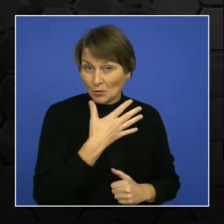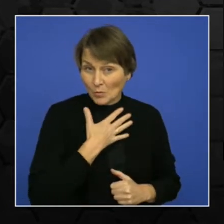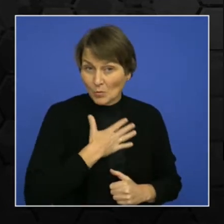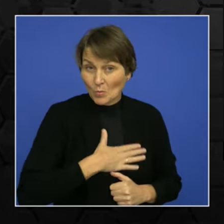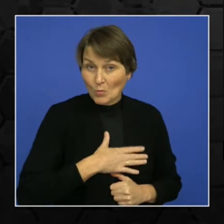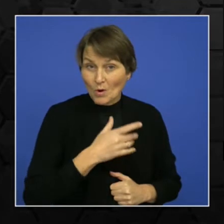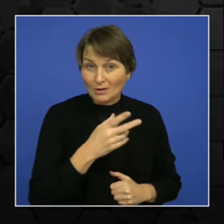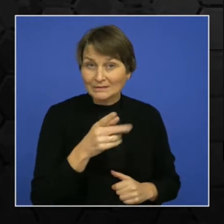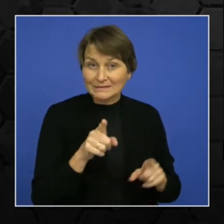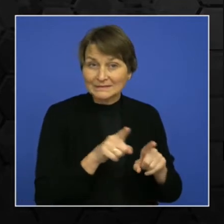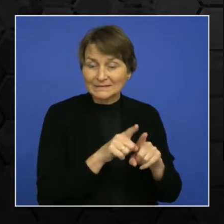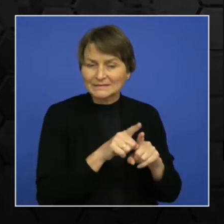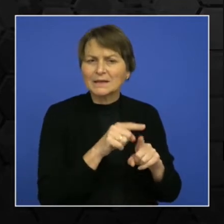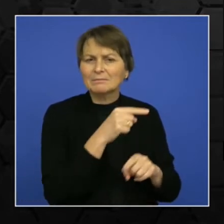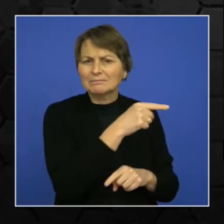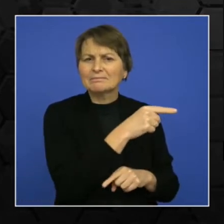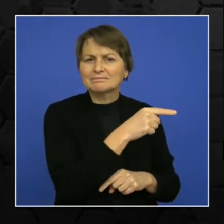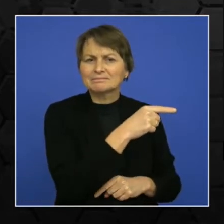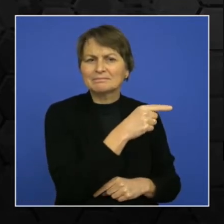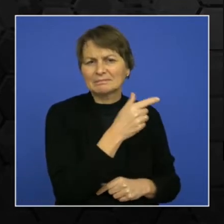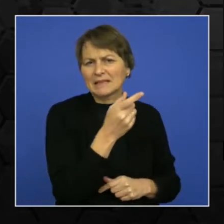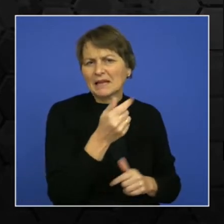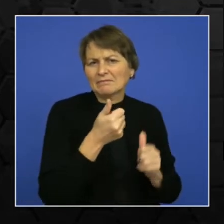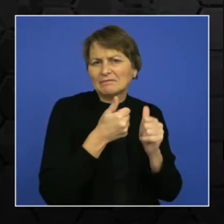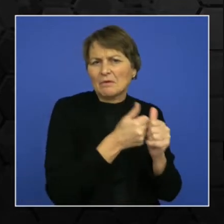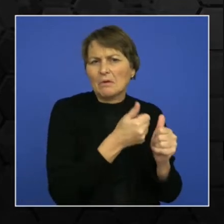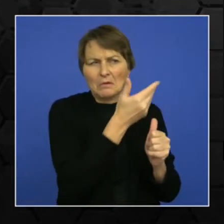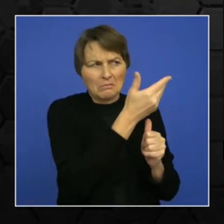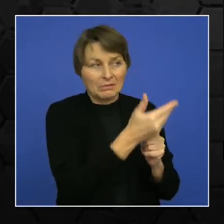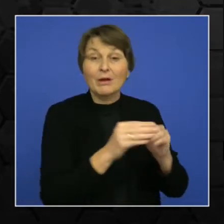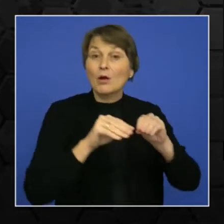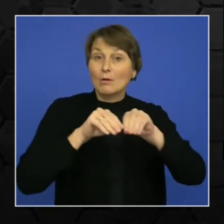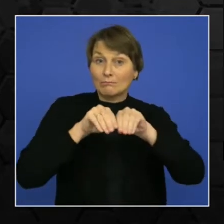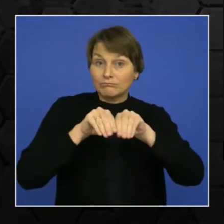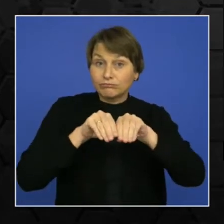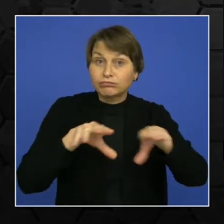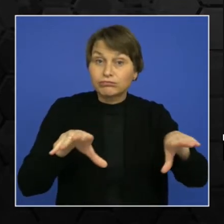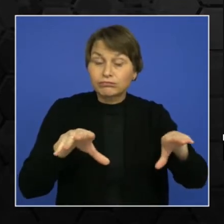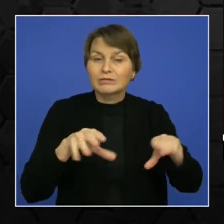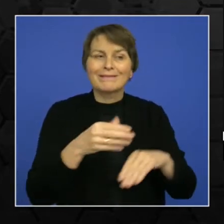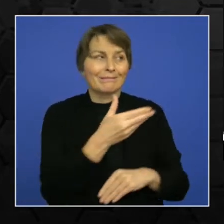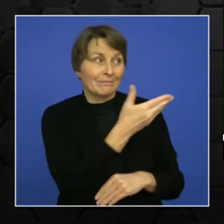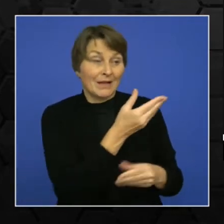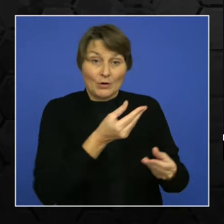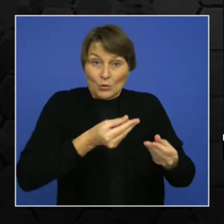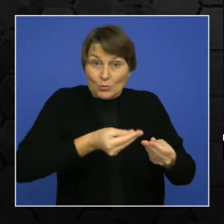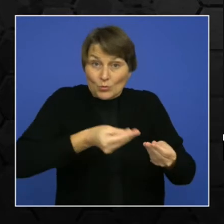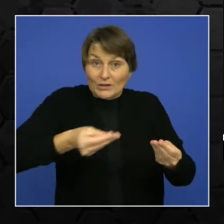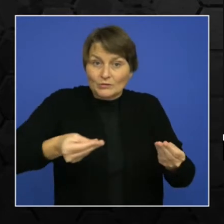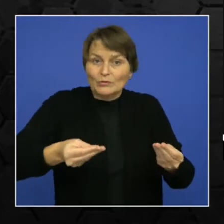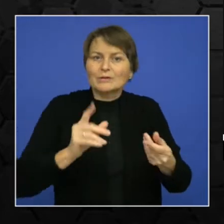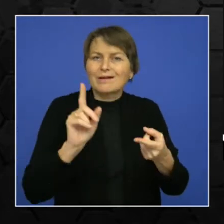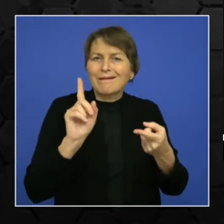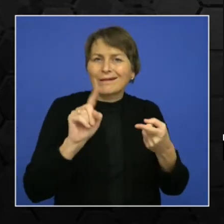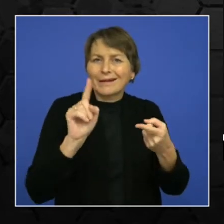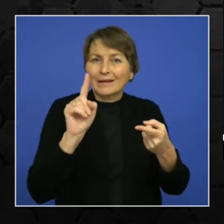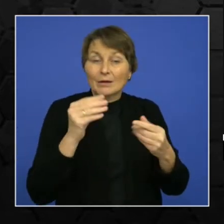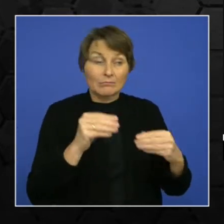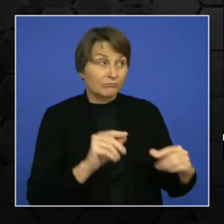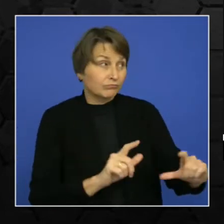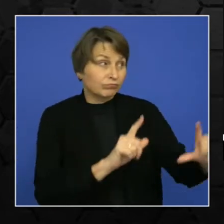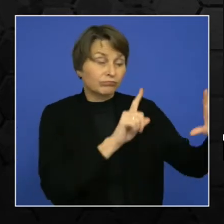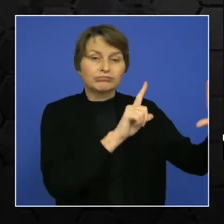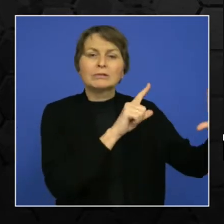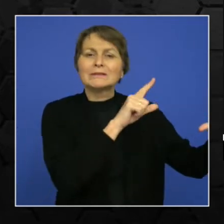the F0 path here. So once your deployment is complete, you can go to this resource from this button here, and in the overview, you can see the